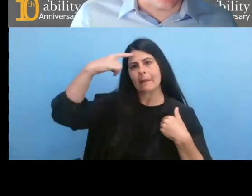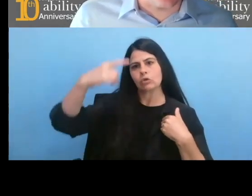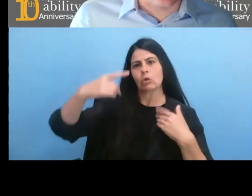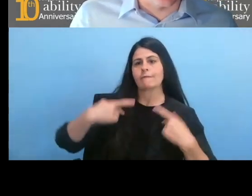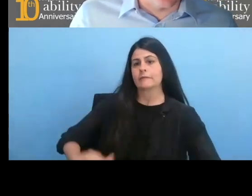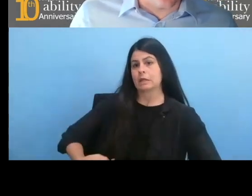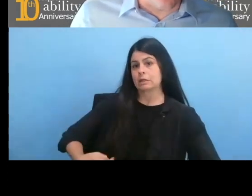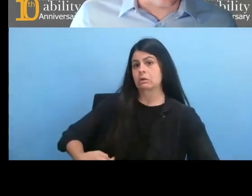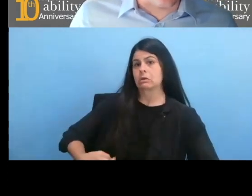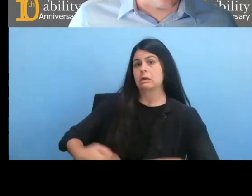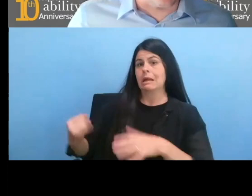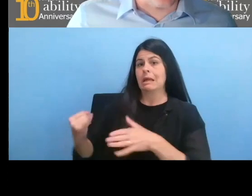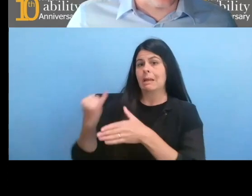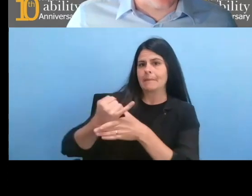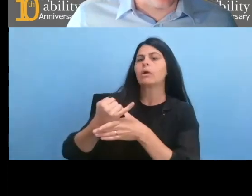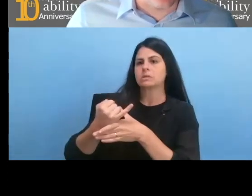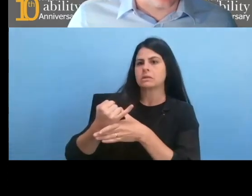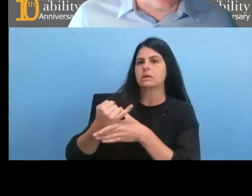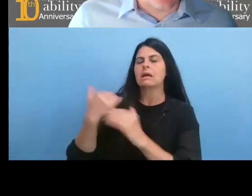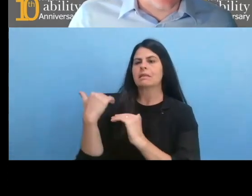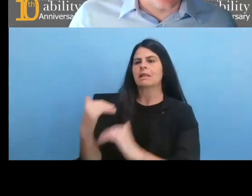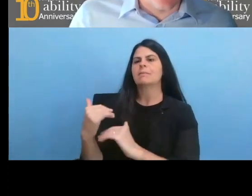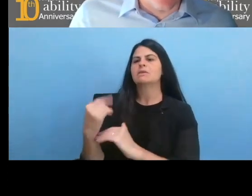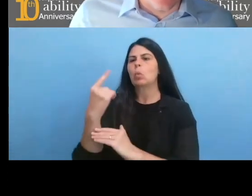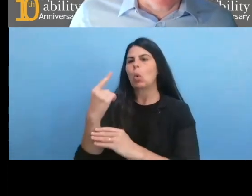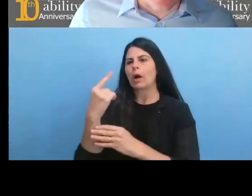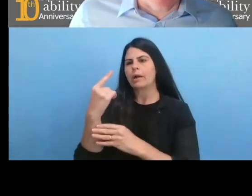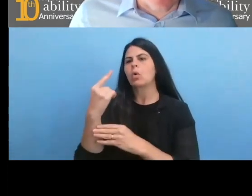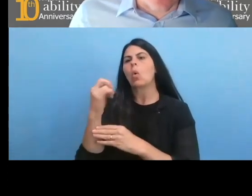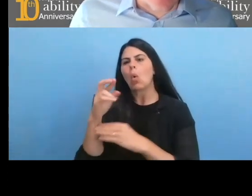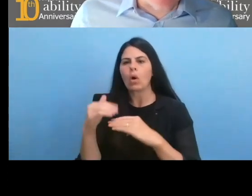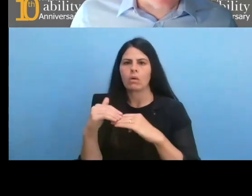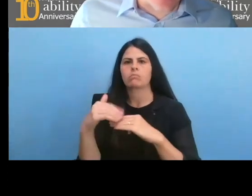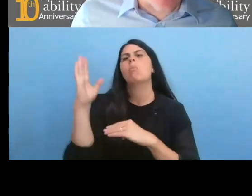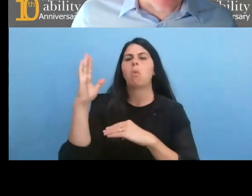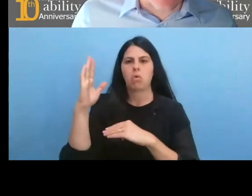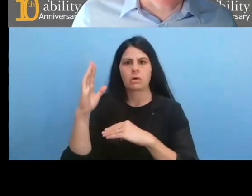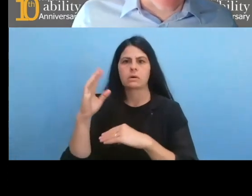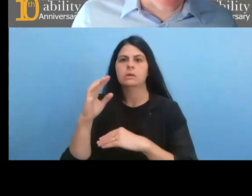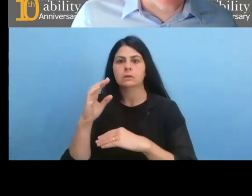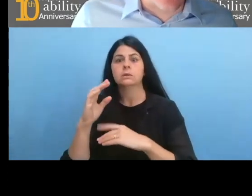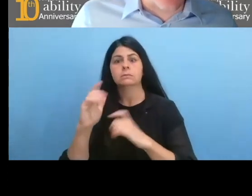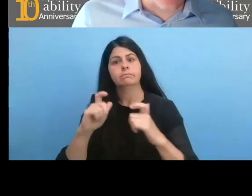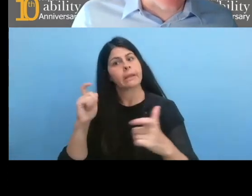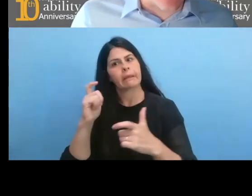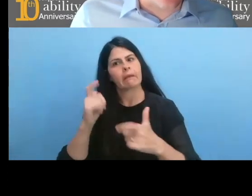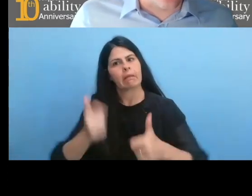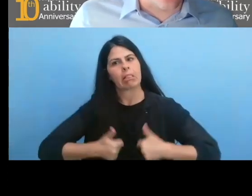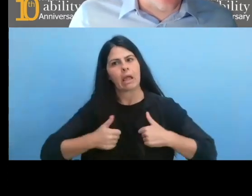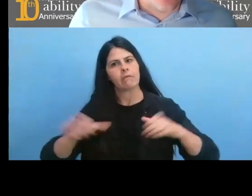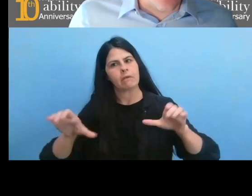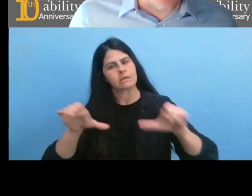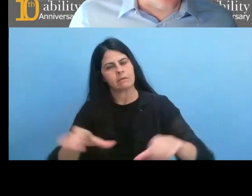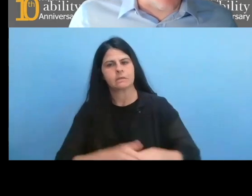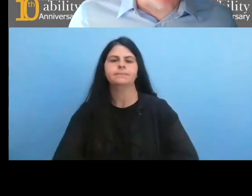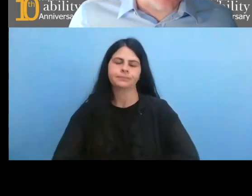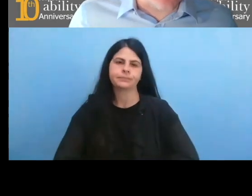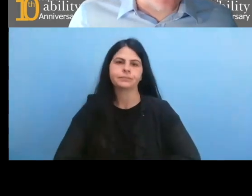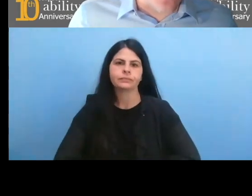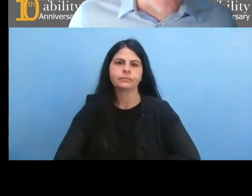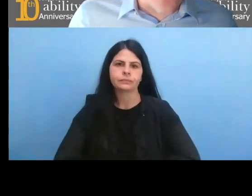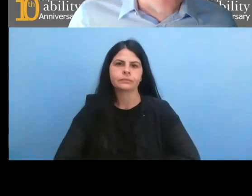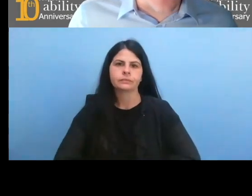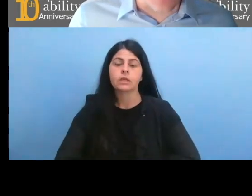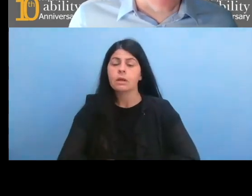substantially limits 1 or more major life activities. The key there is that this is in the eye of the